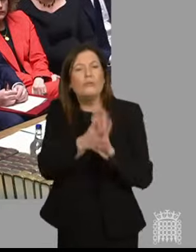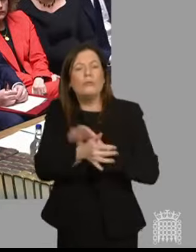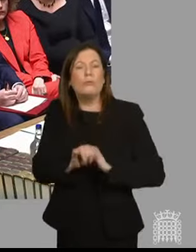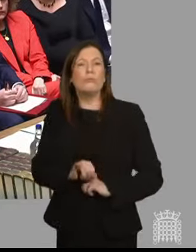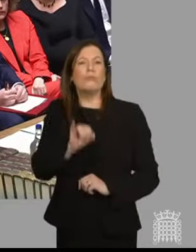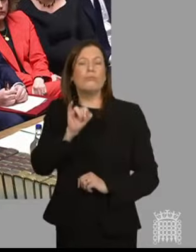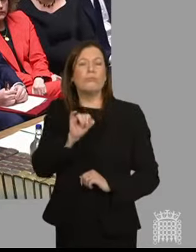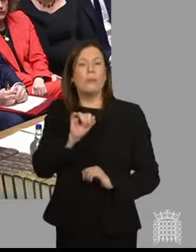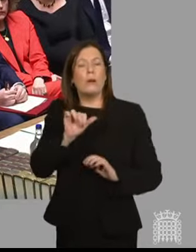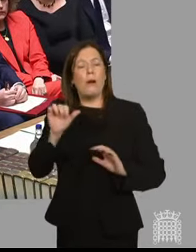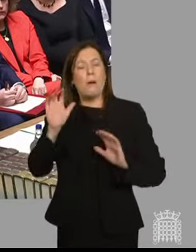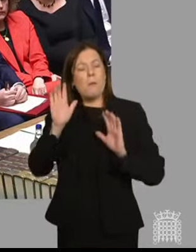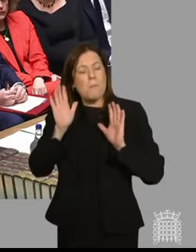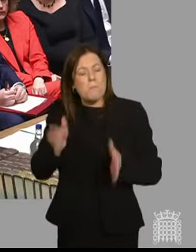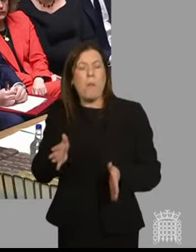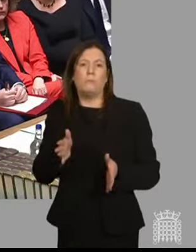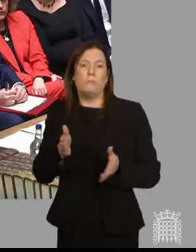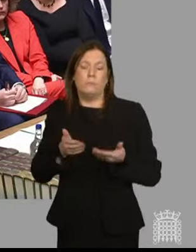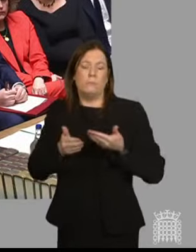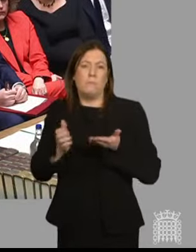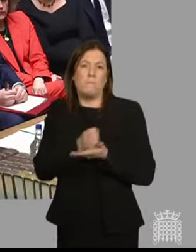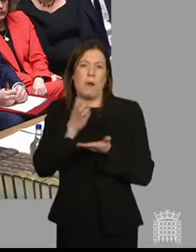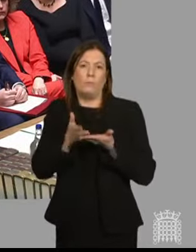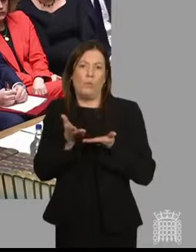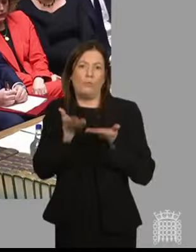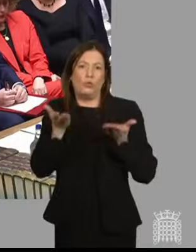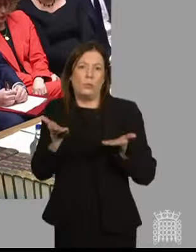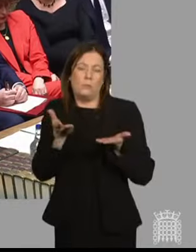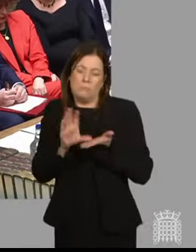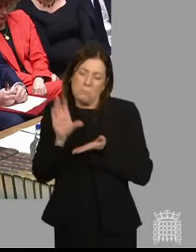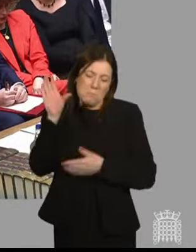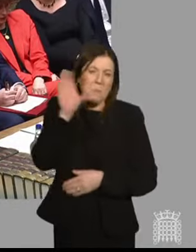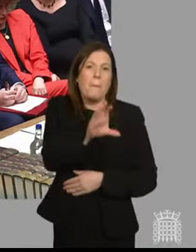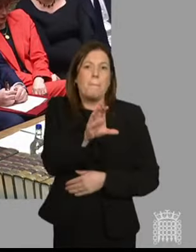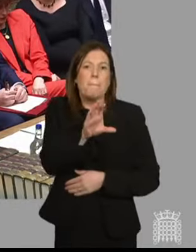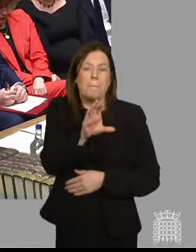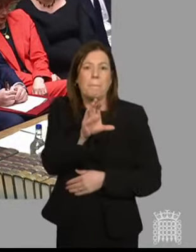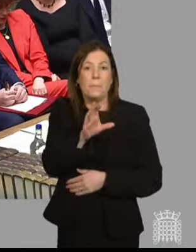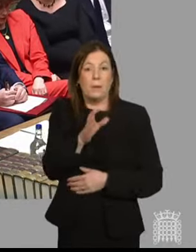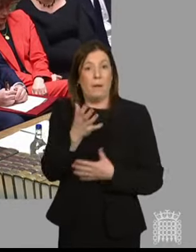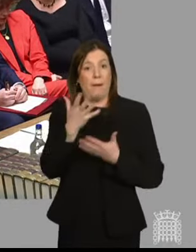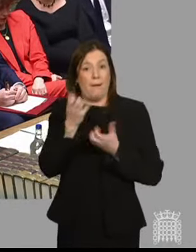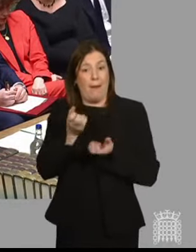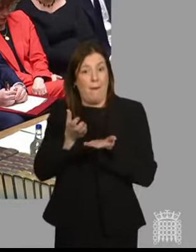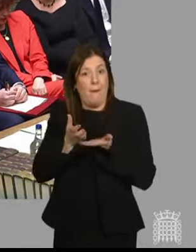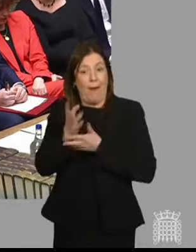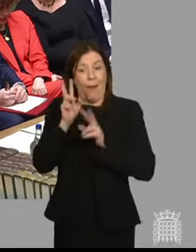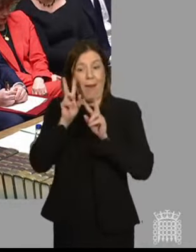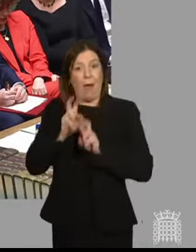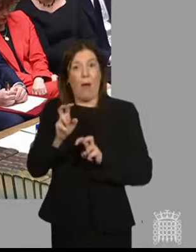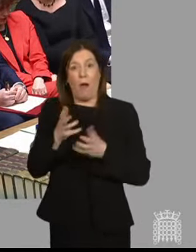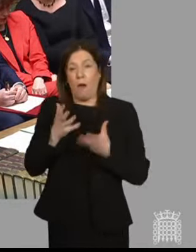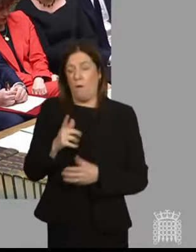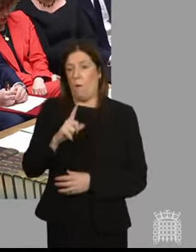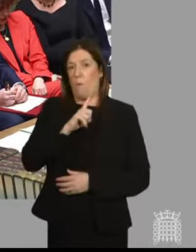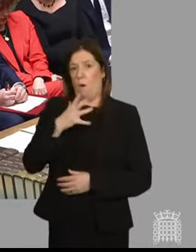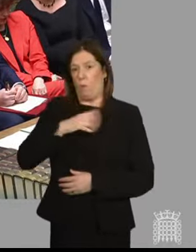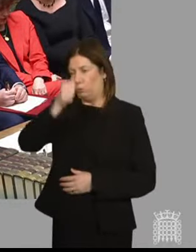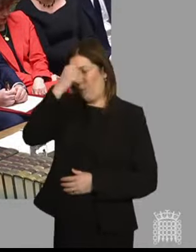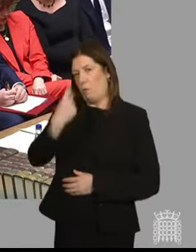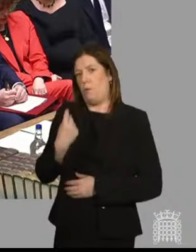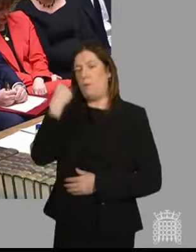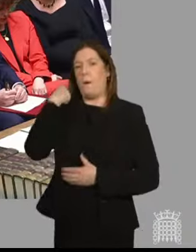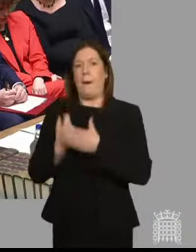Win Williams' inquiry is undertaking crucial work to expose what went wrong, and we've paid almost £150 million in compensation to